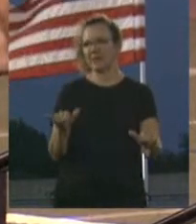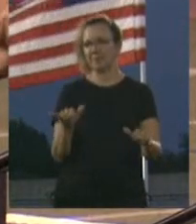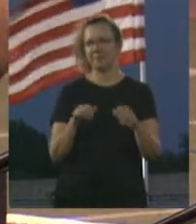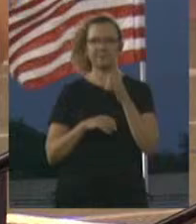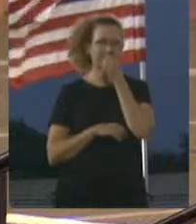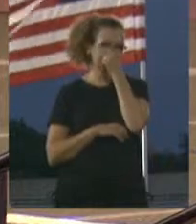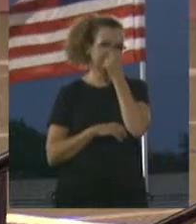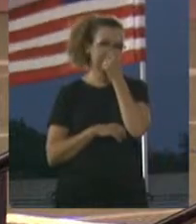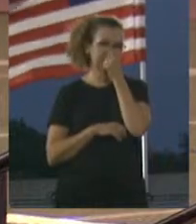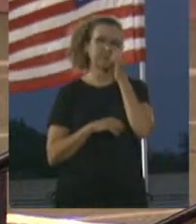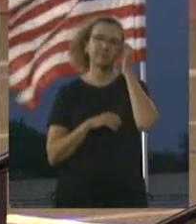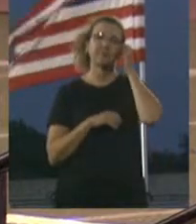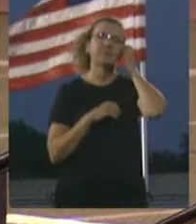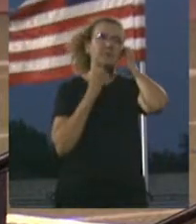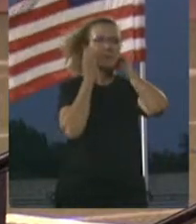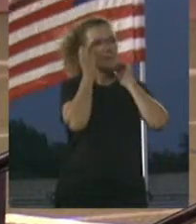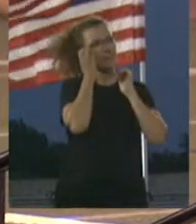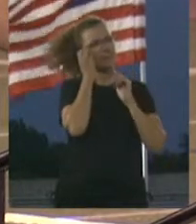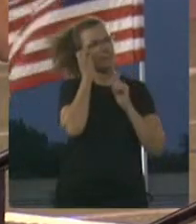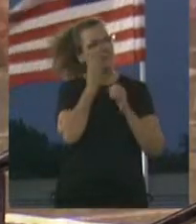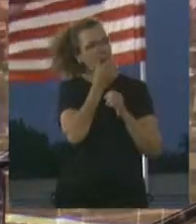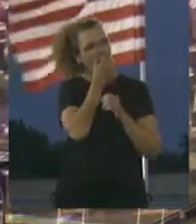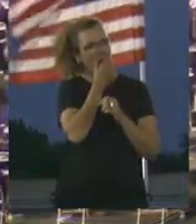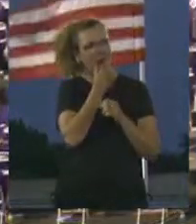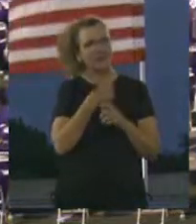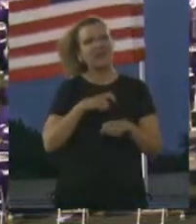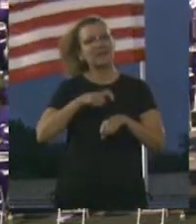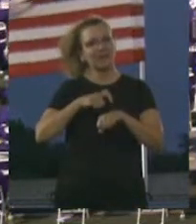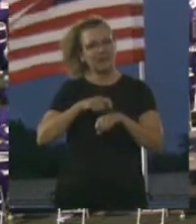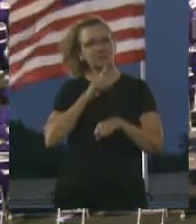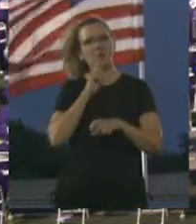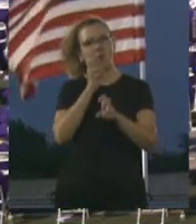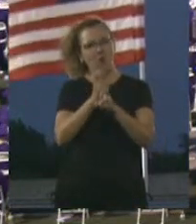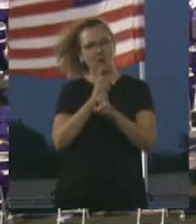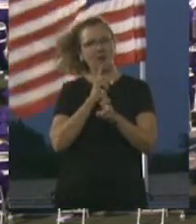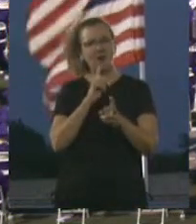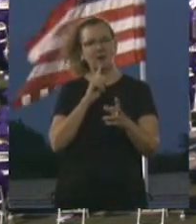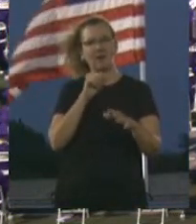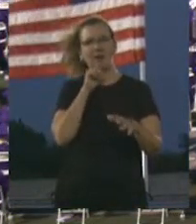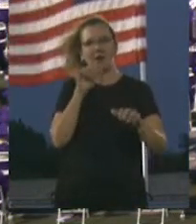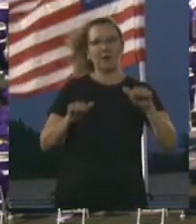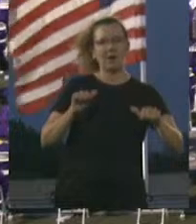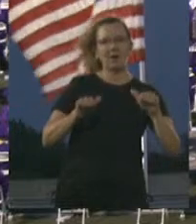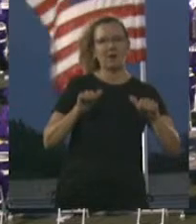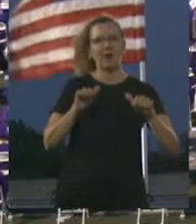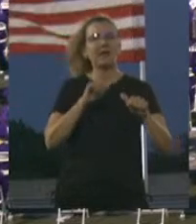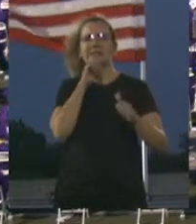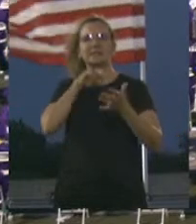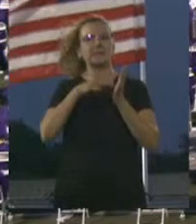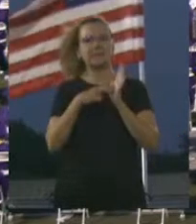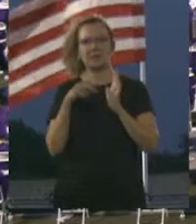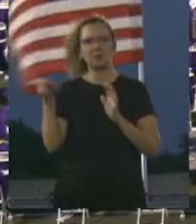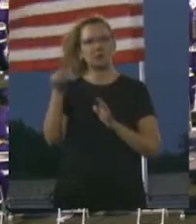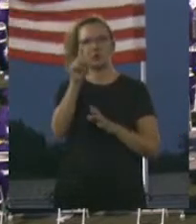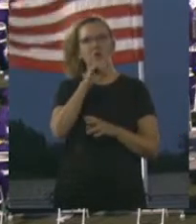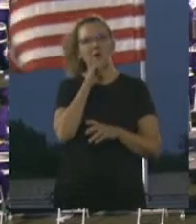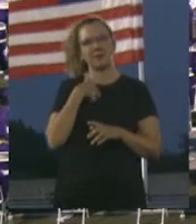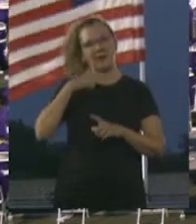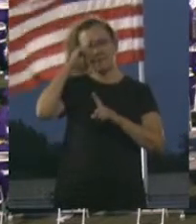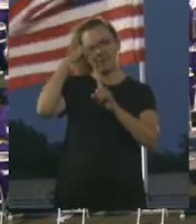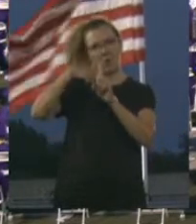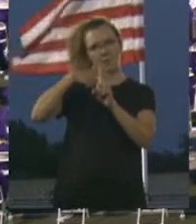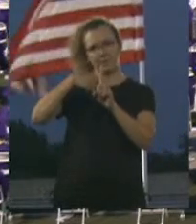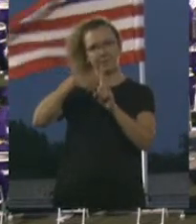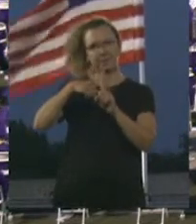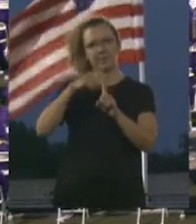However, just because times are difficult and uncertain, it doesn't mean that we shouldn't be hopeful. In